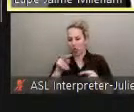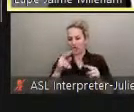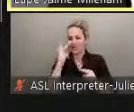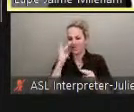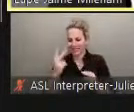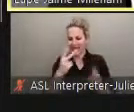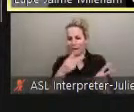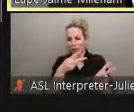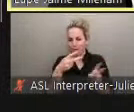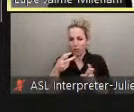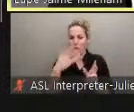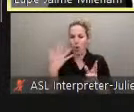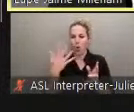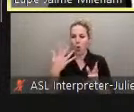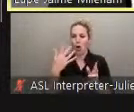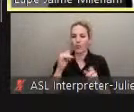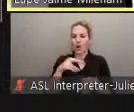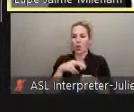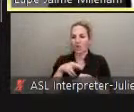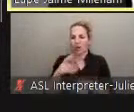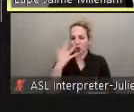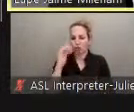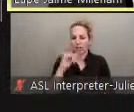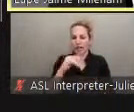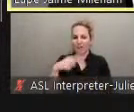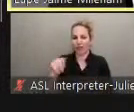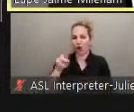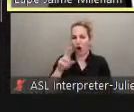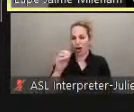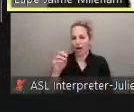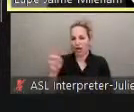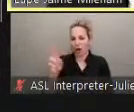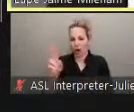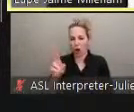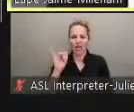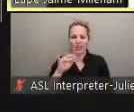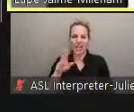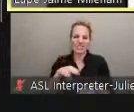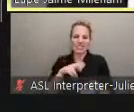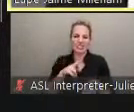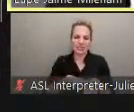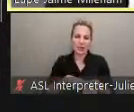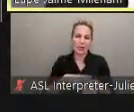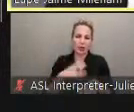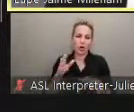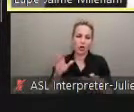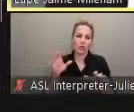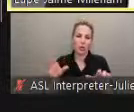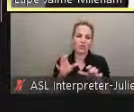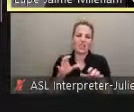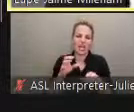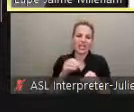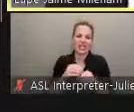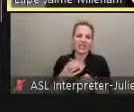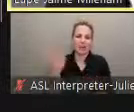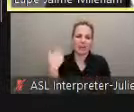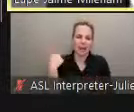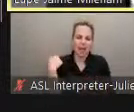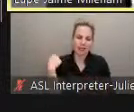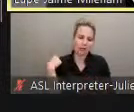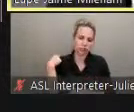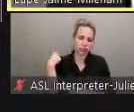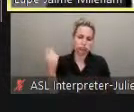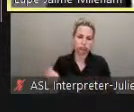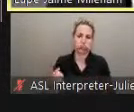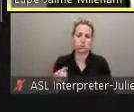pull to see what those referrals look like for those R&Rs. And that's typical practice that we have done in the past, but